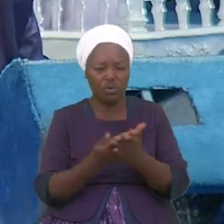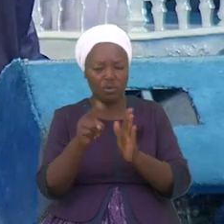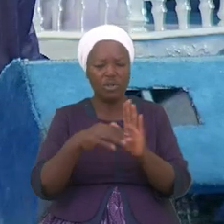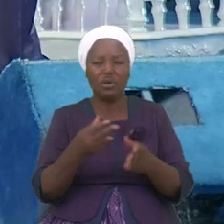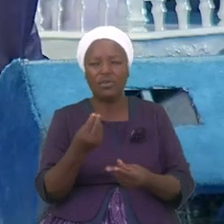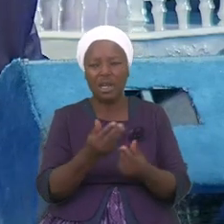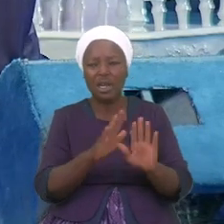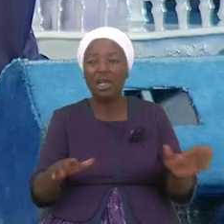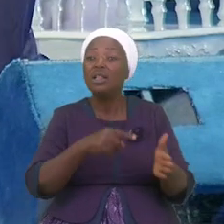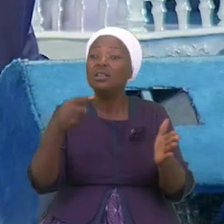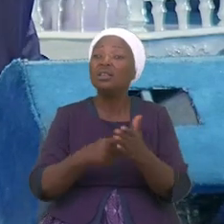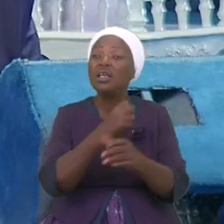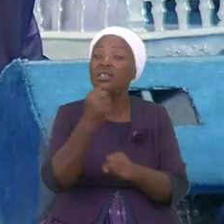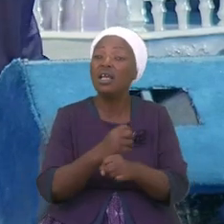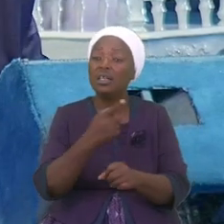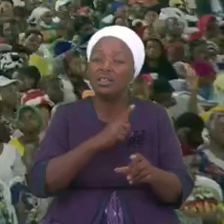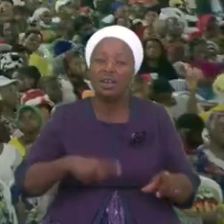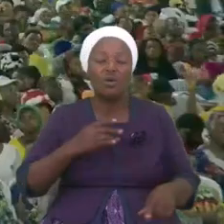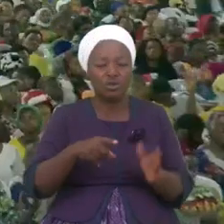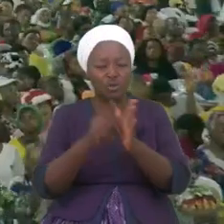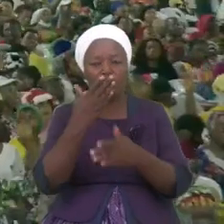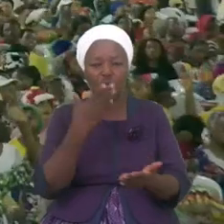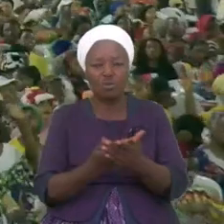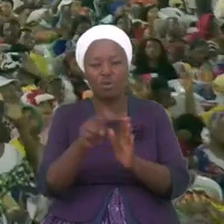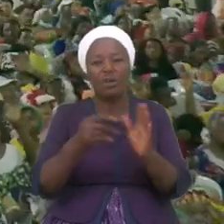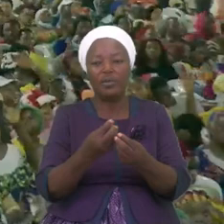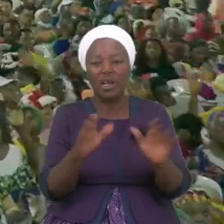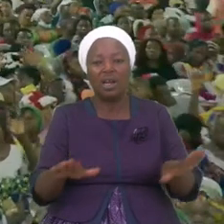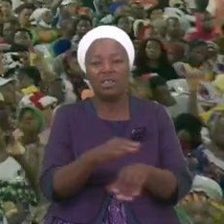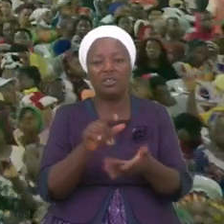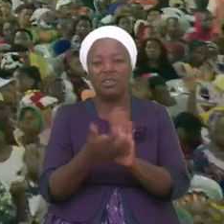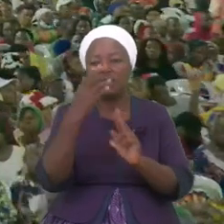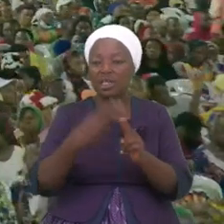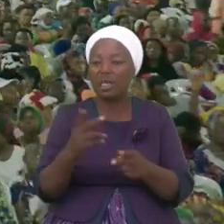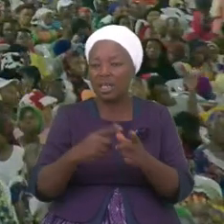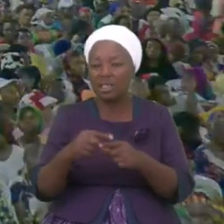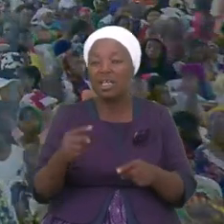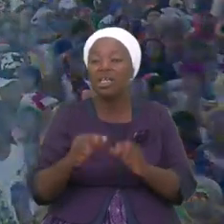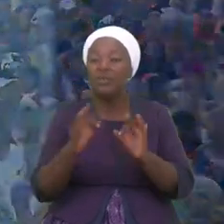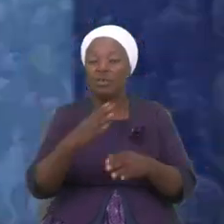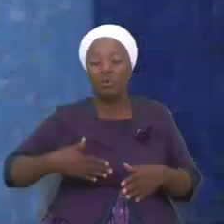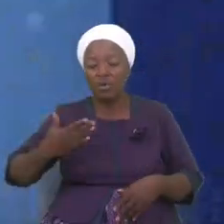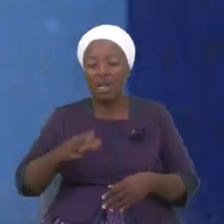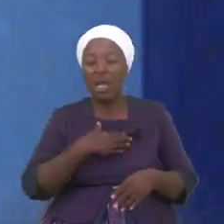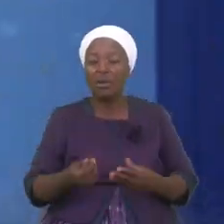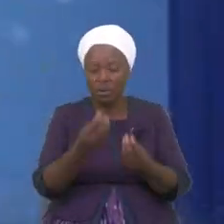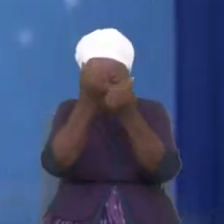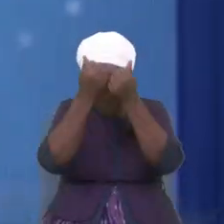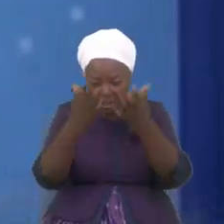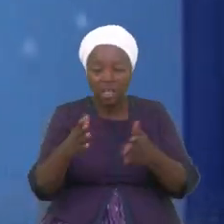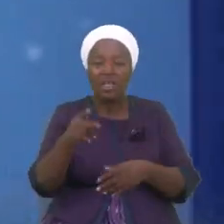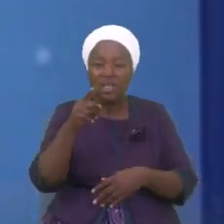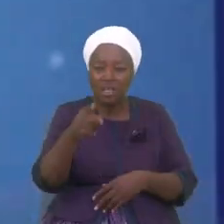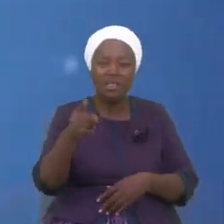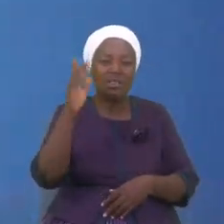This year, the Lord will show you the goodness of the land. And he says, if ye be willing and obedient, ye shall